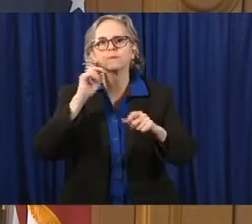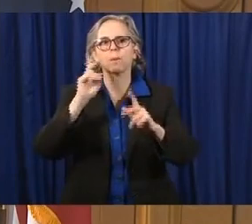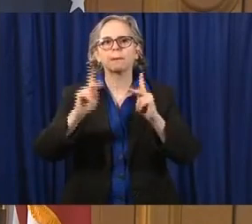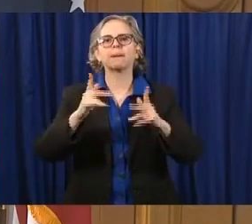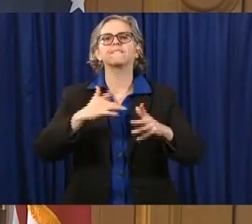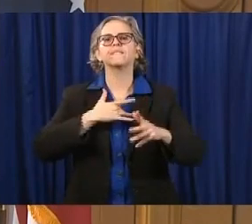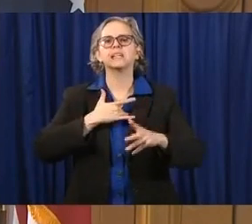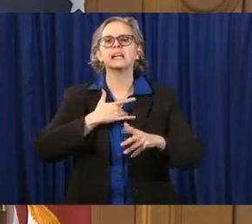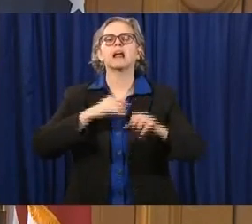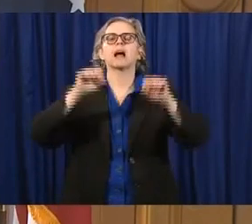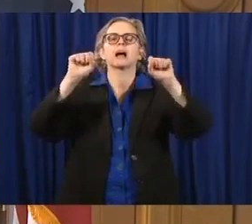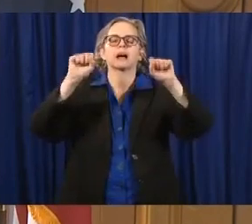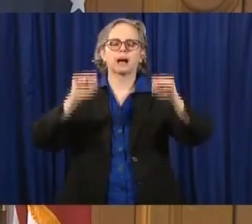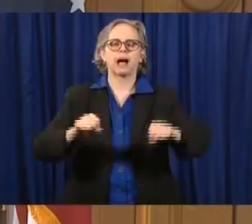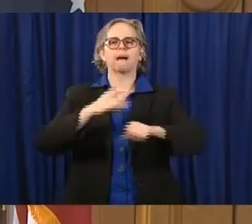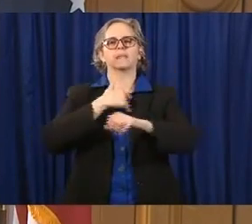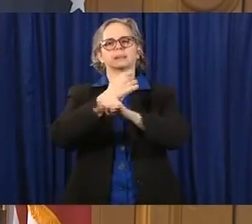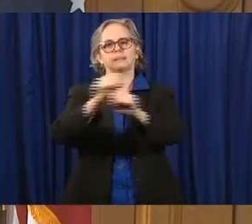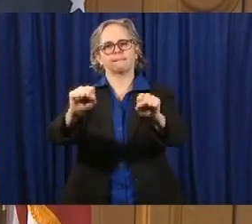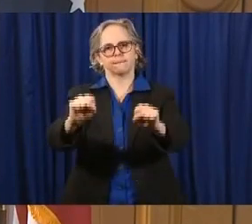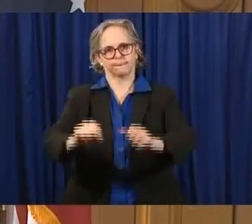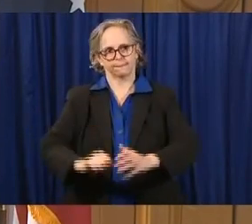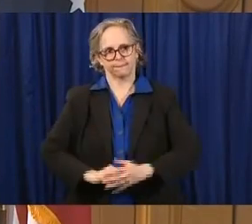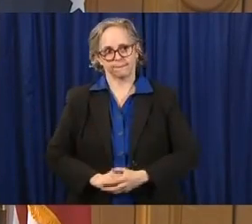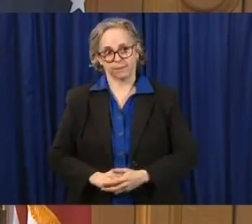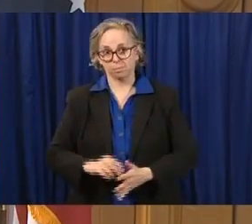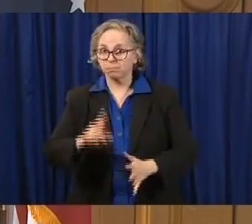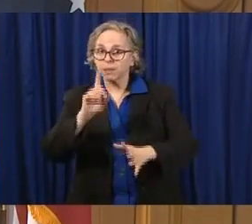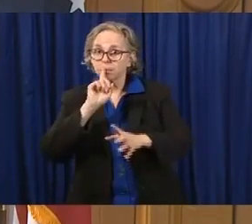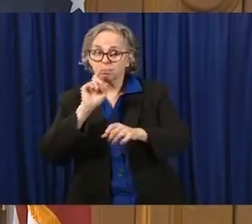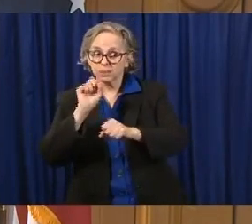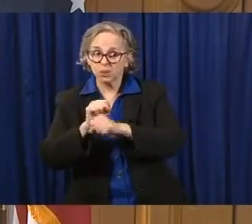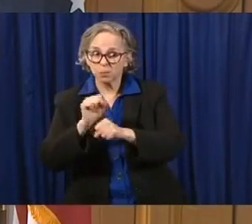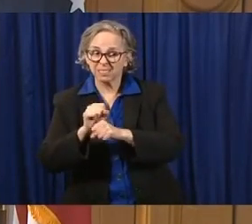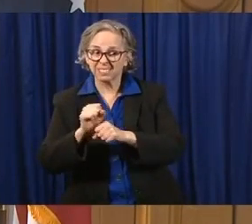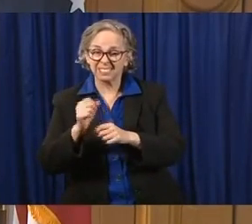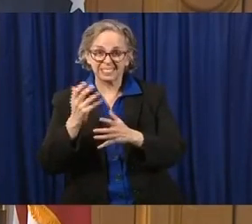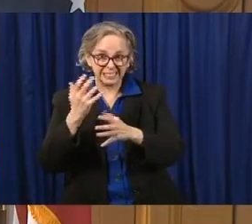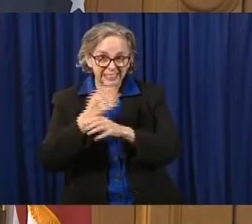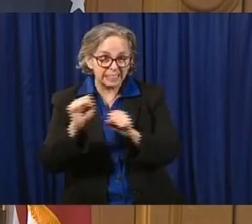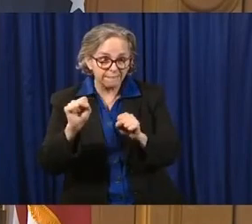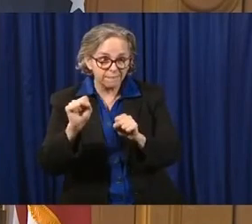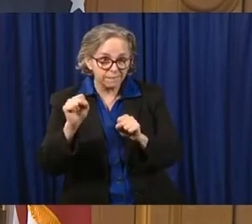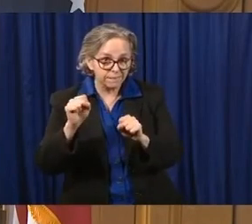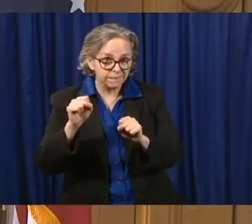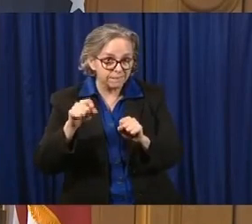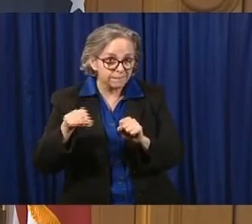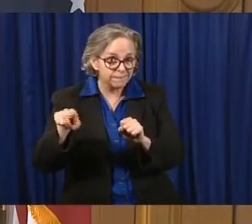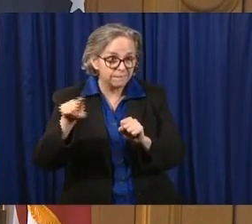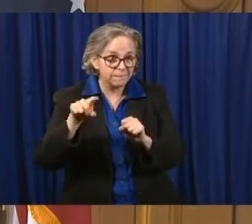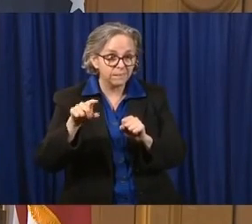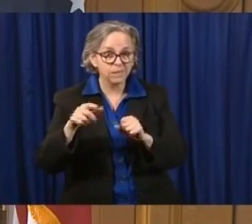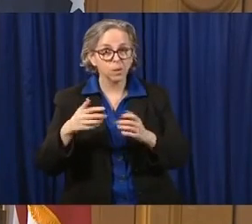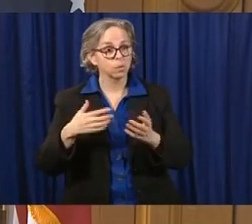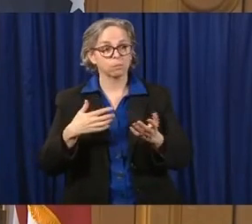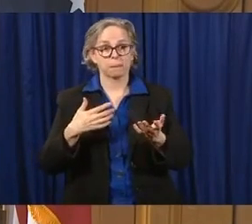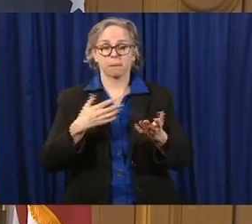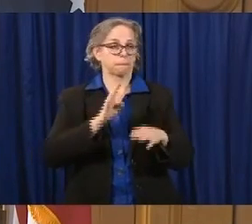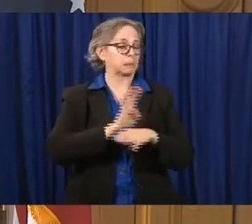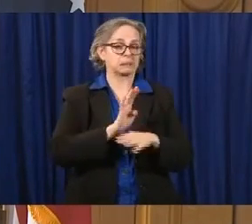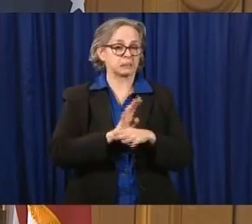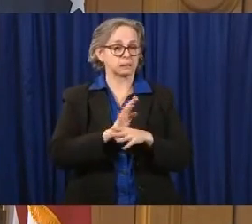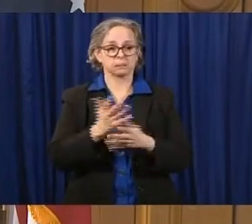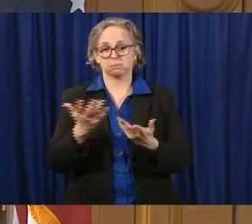true that it be safer in regard to whatever activity they're engaged in, whether that's a business activity or whether that is